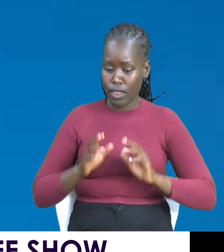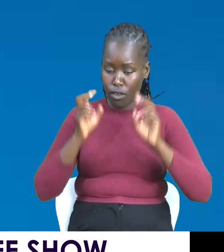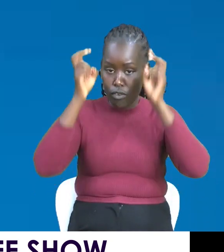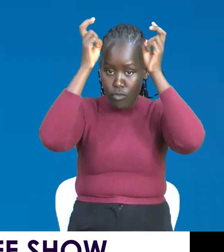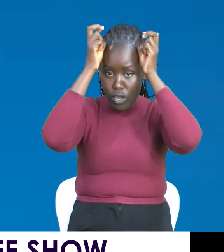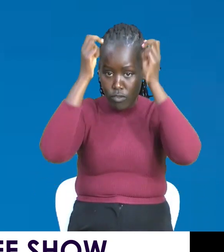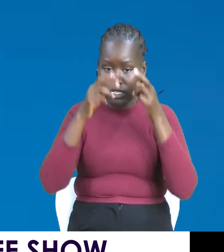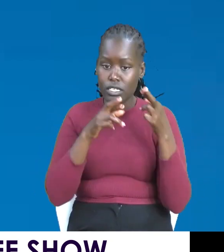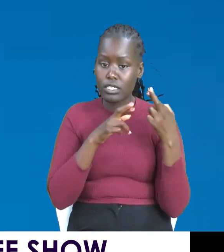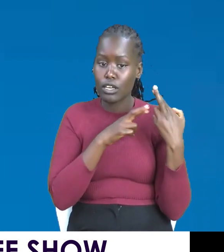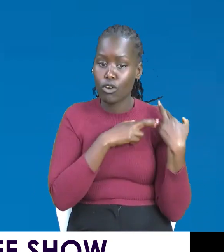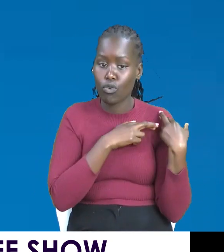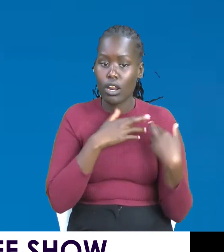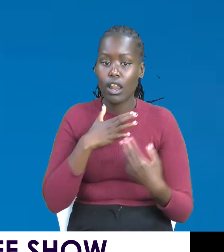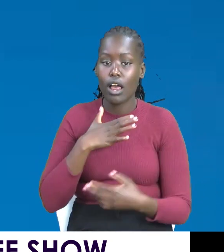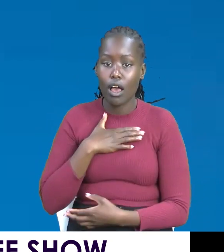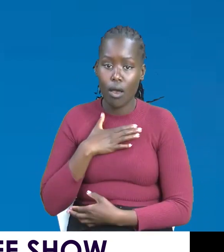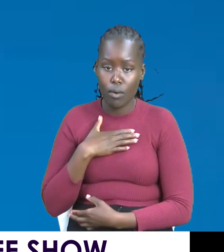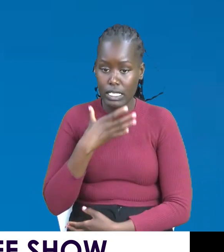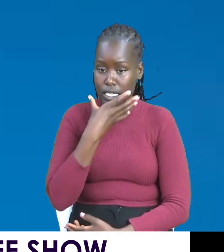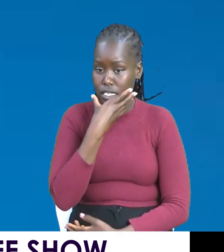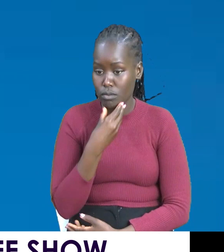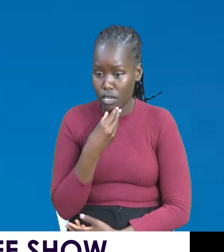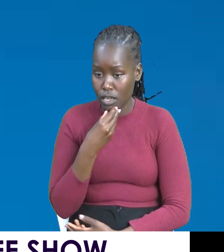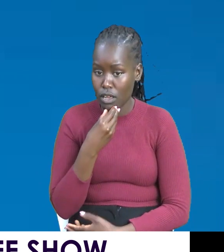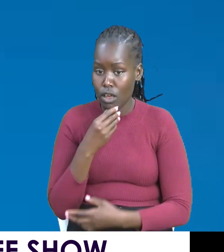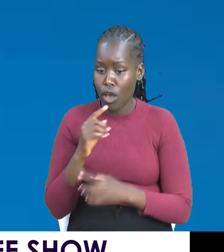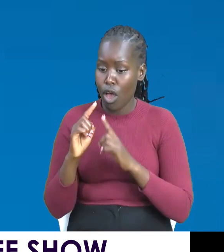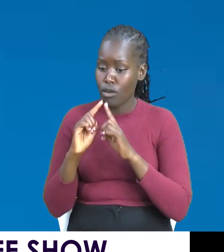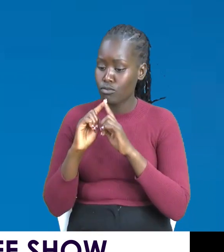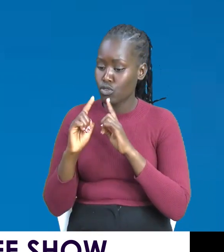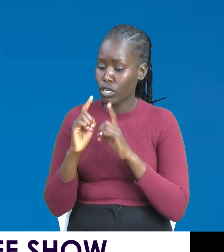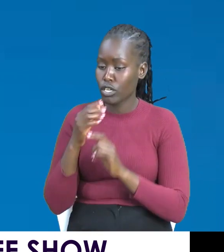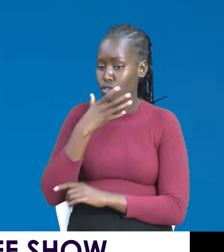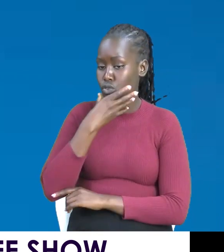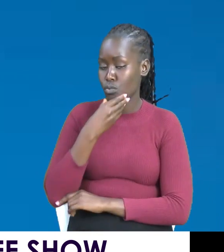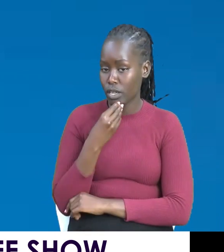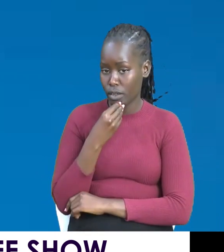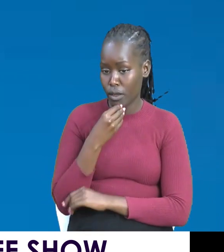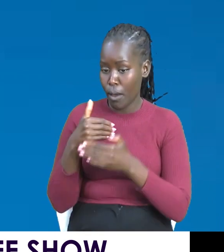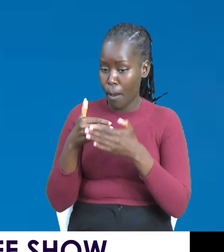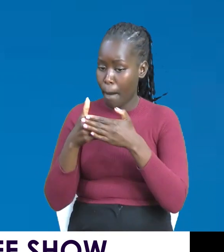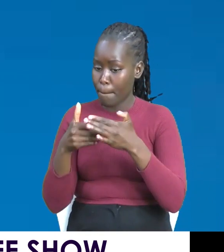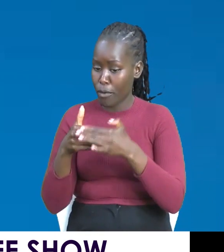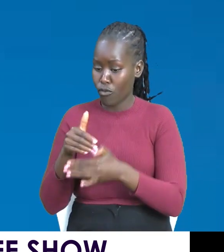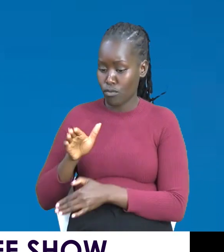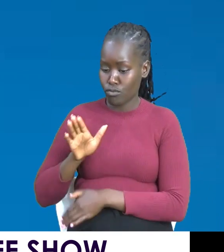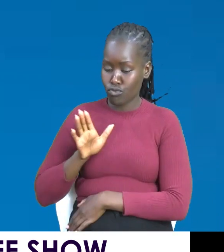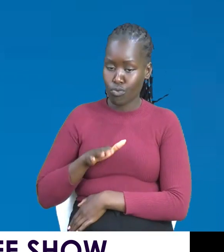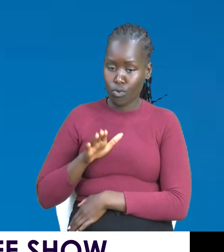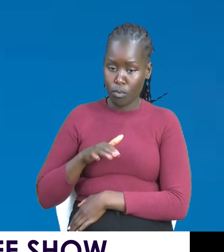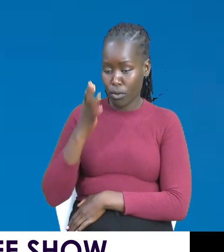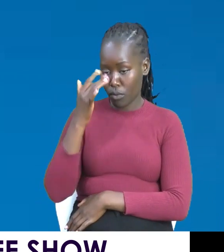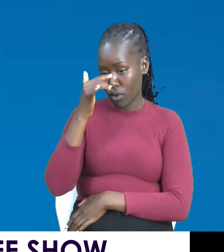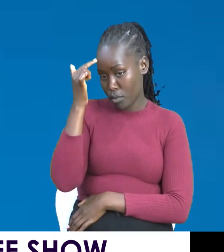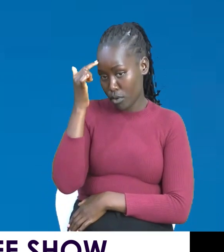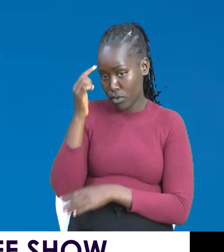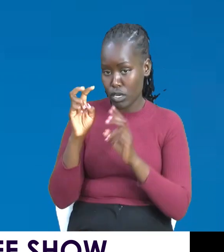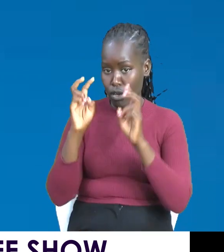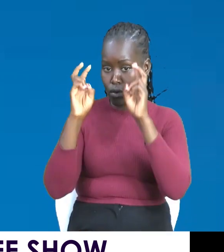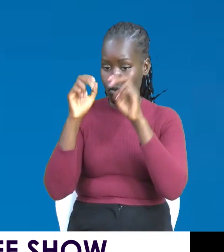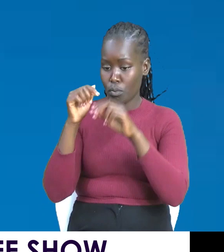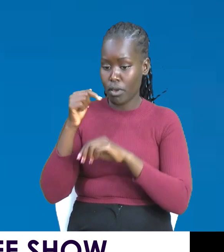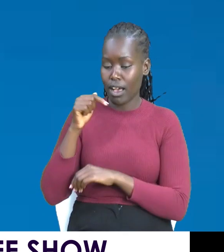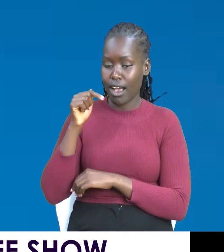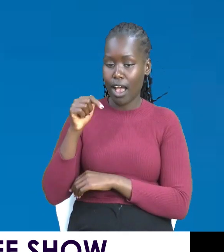is our role as men. I'm talking first to men because before I come to women, because our topic